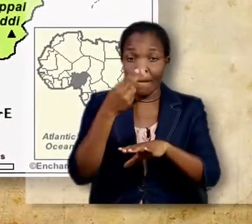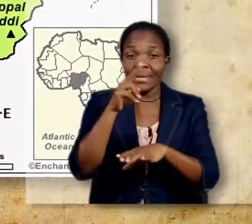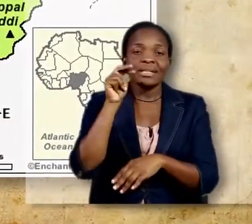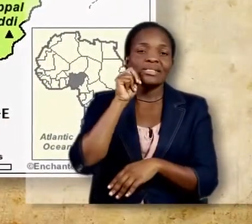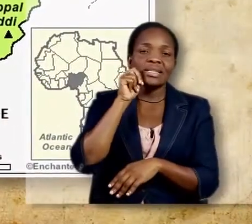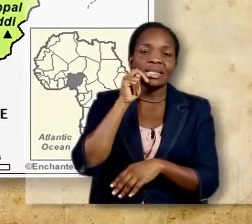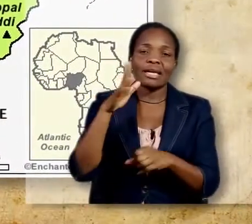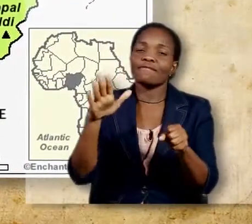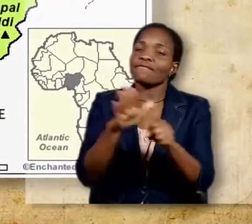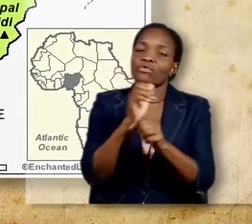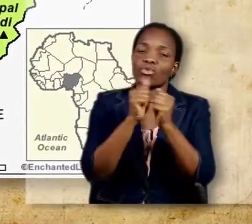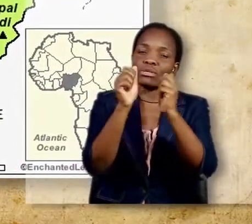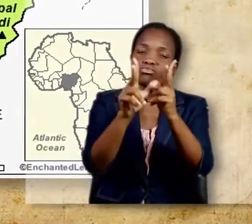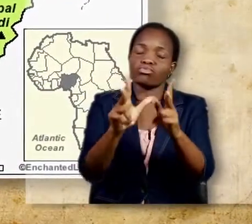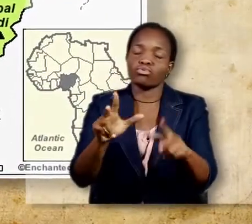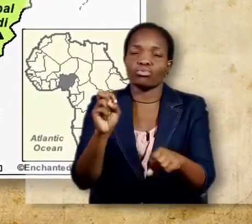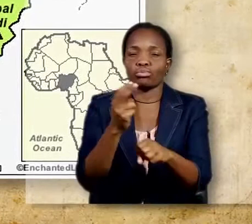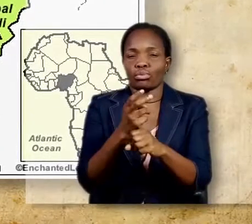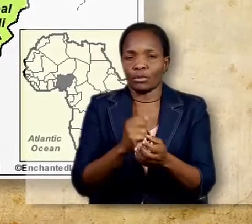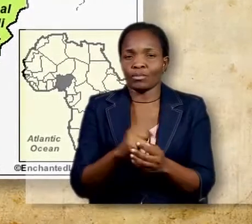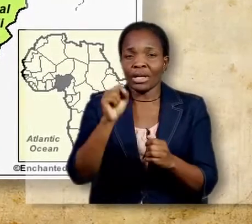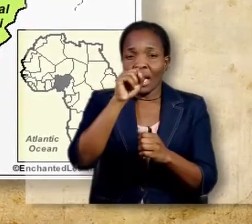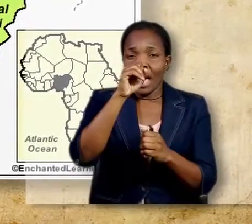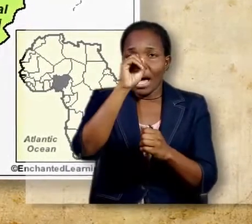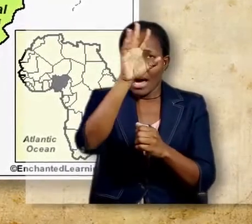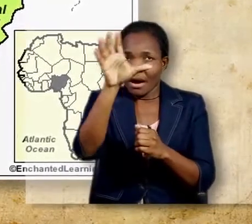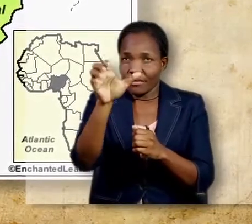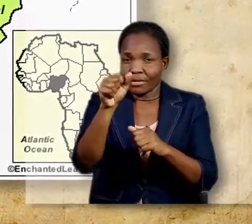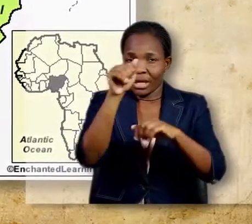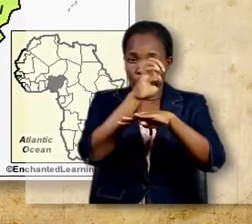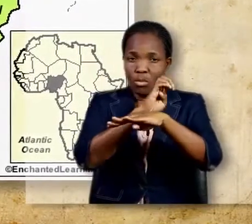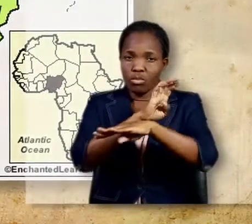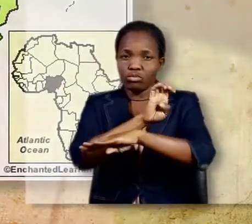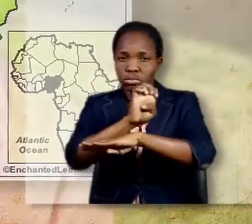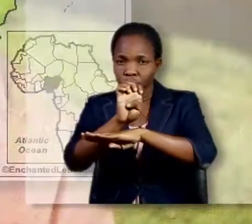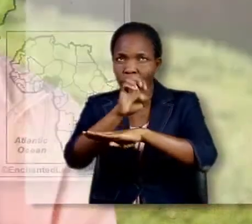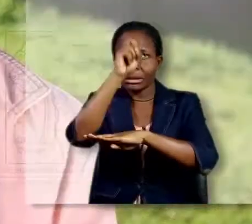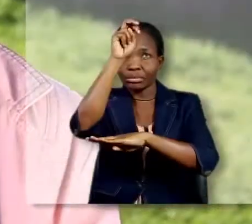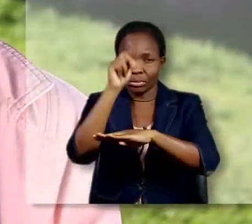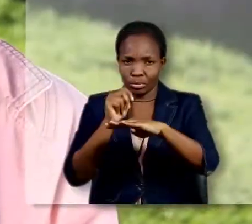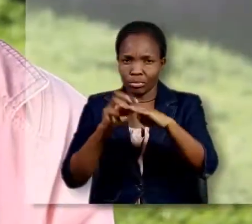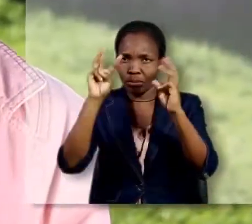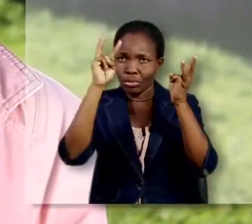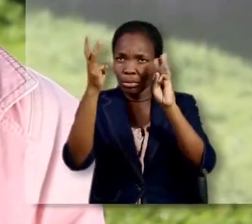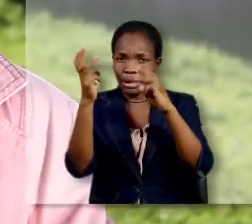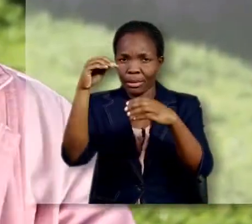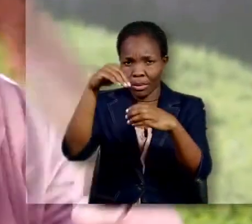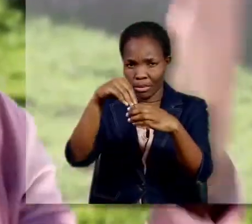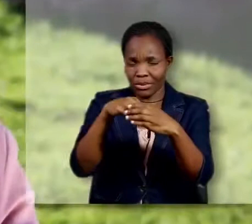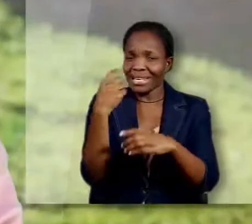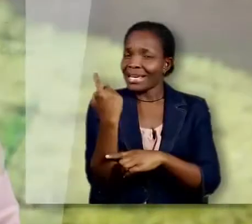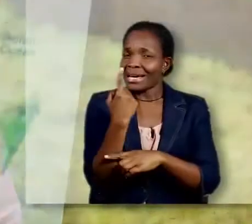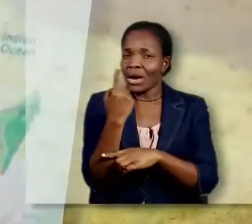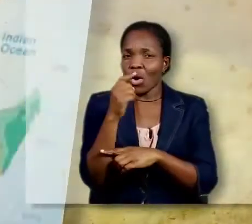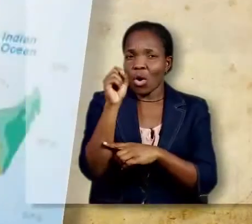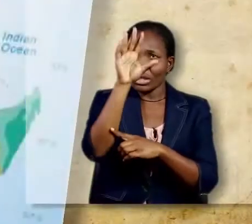by population. Africa lies on both sides of the equator and includes numerous climate areas. It is the only continent to stretch